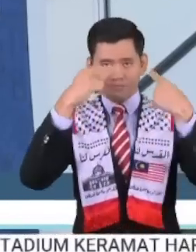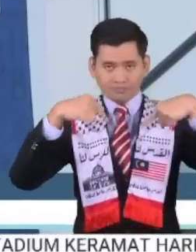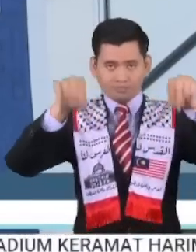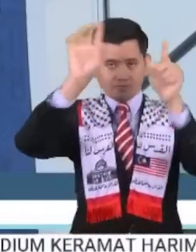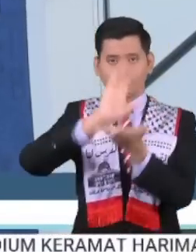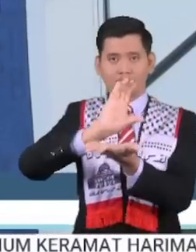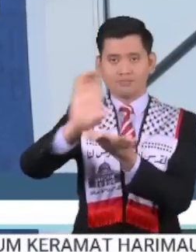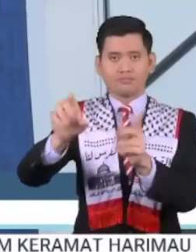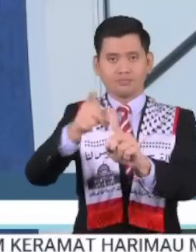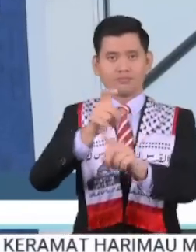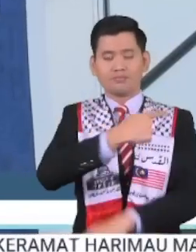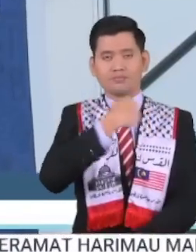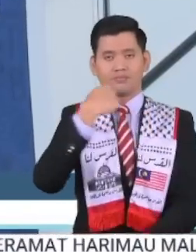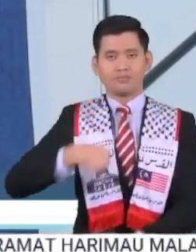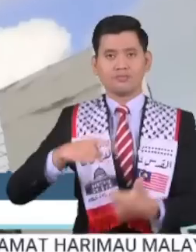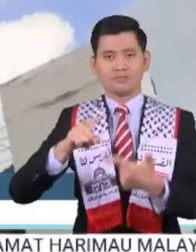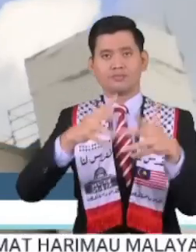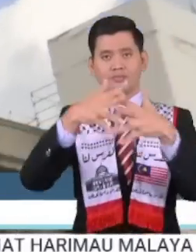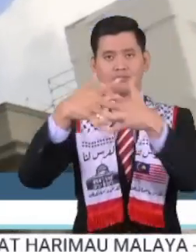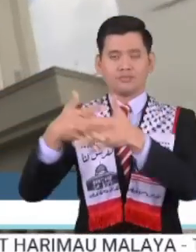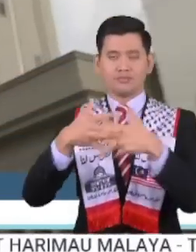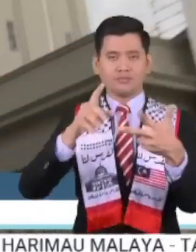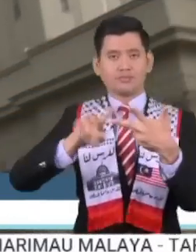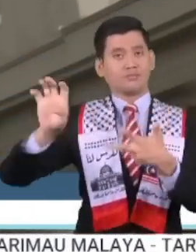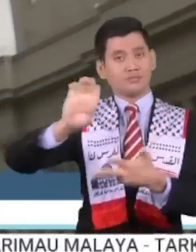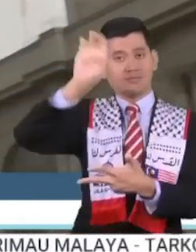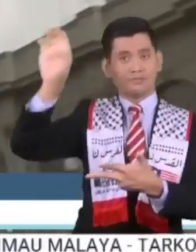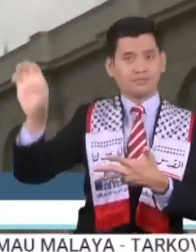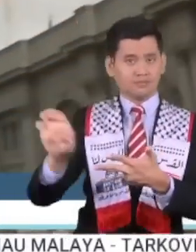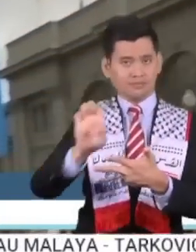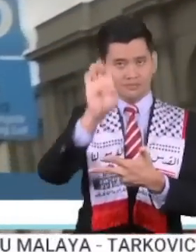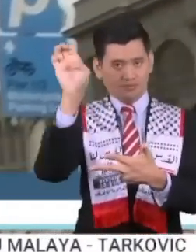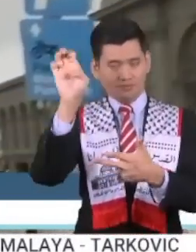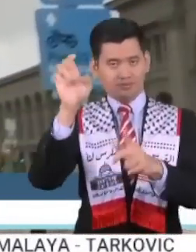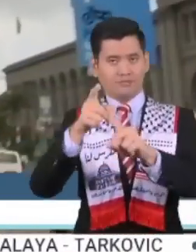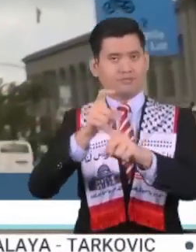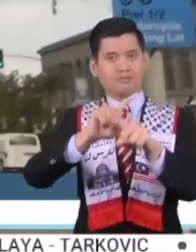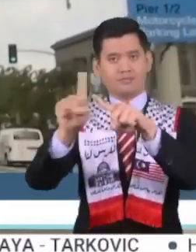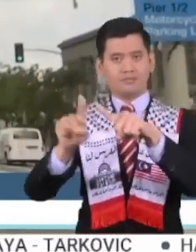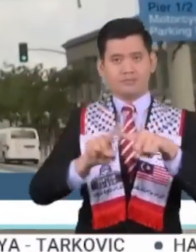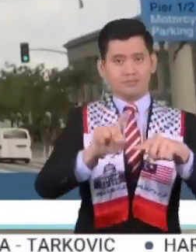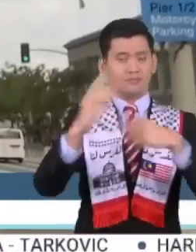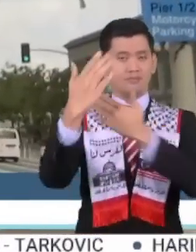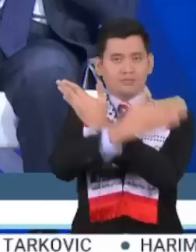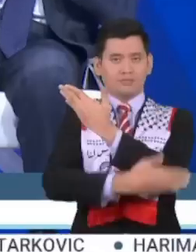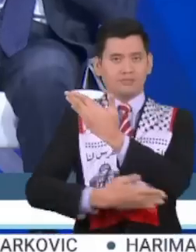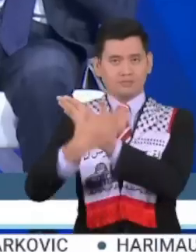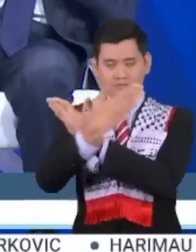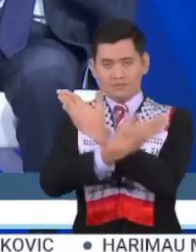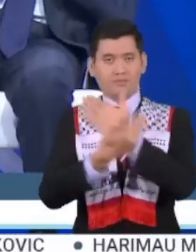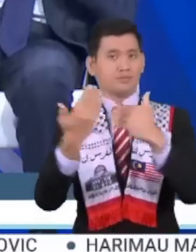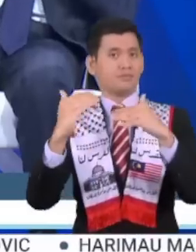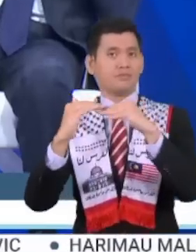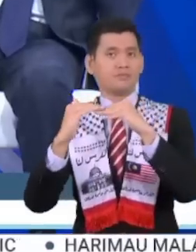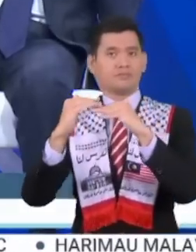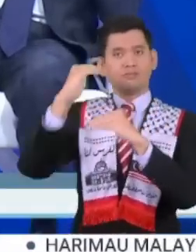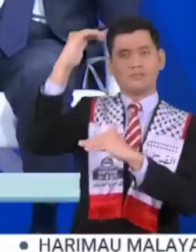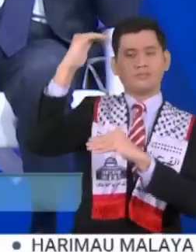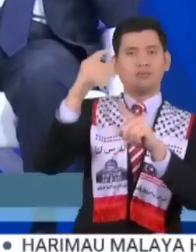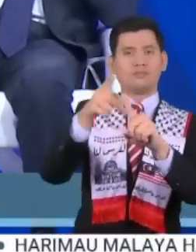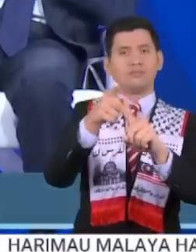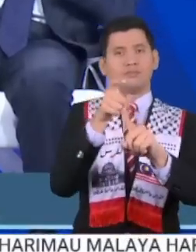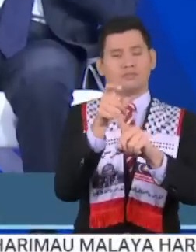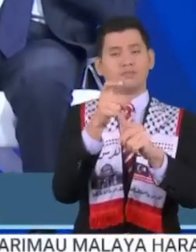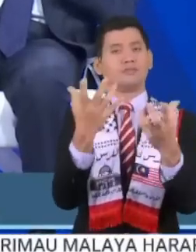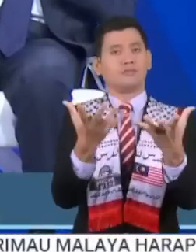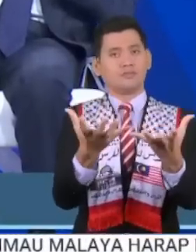dari China, Amerika Syarikat, Eropah serta dari rantau ini yang melebihi jangkaan. I think we